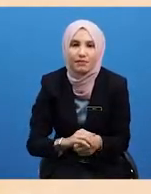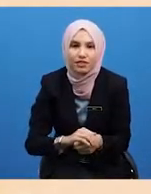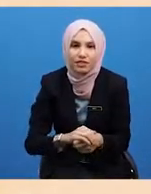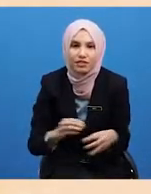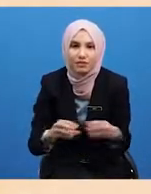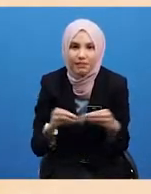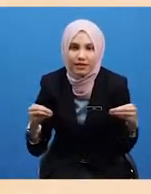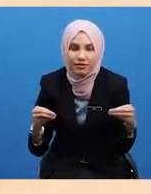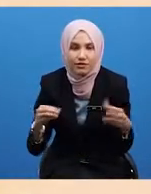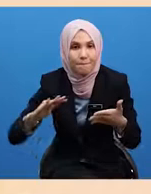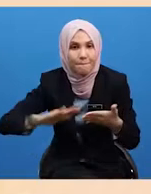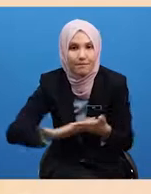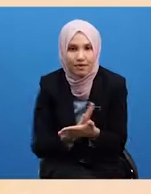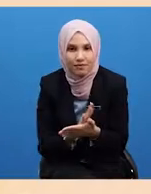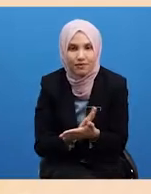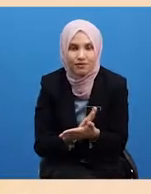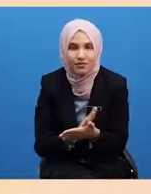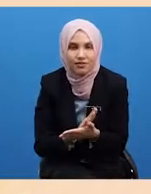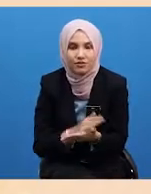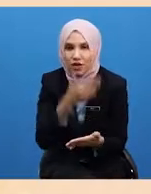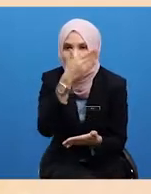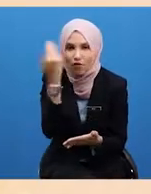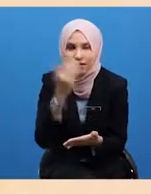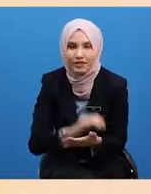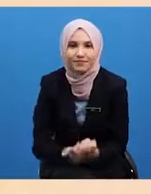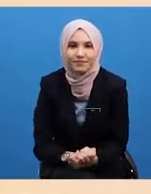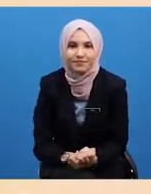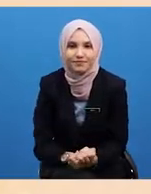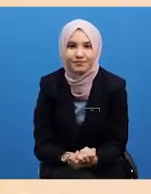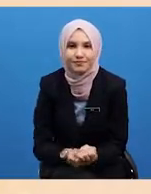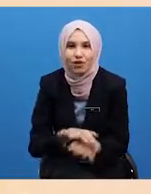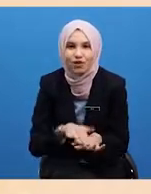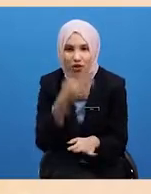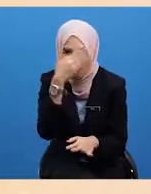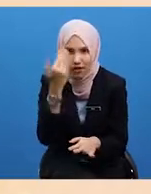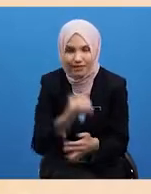the paper so that you do not forget.